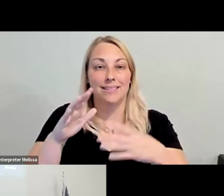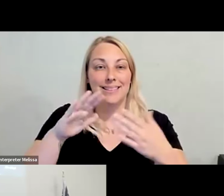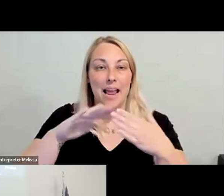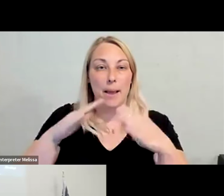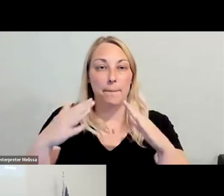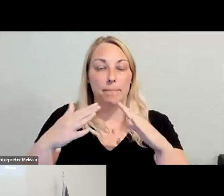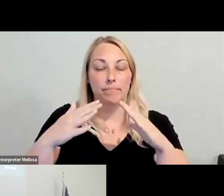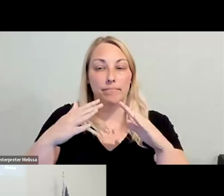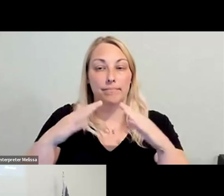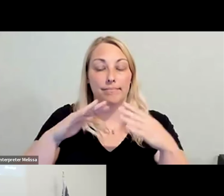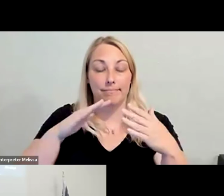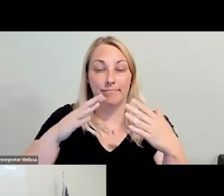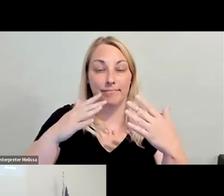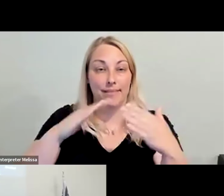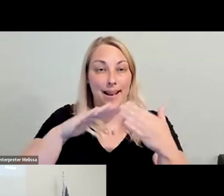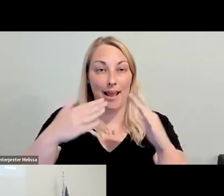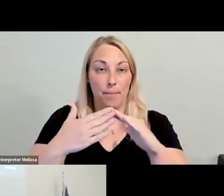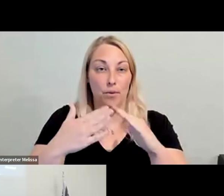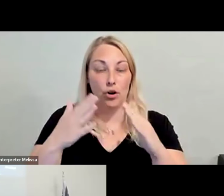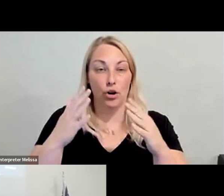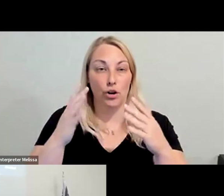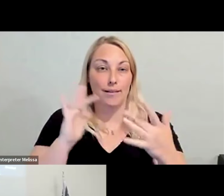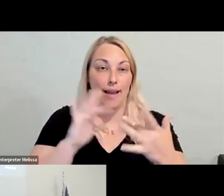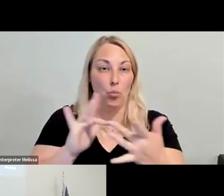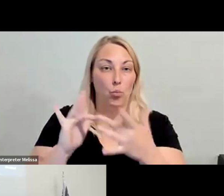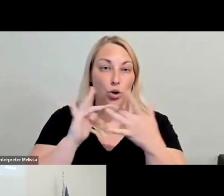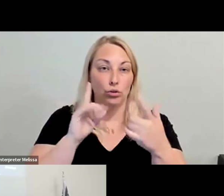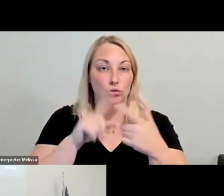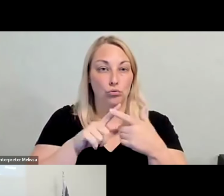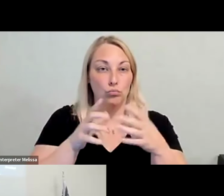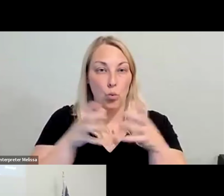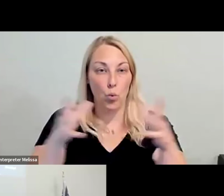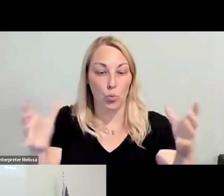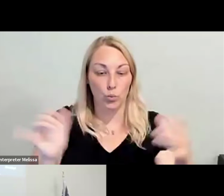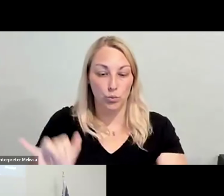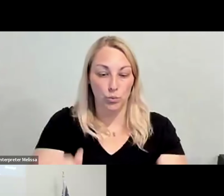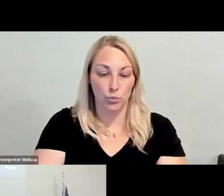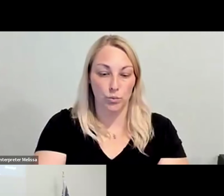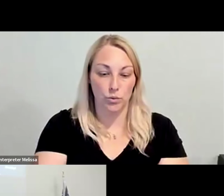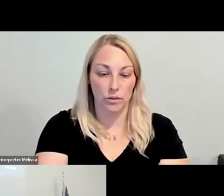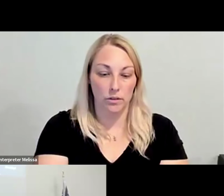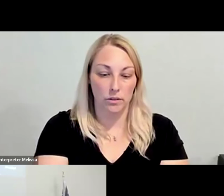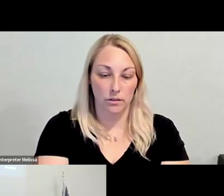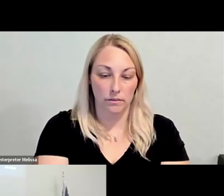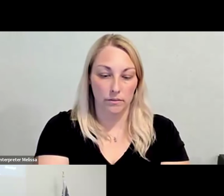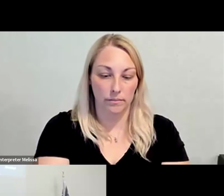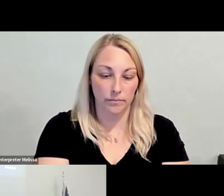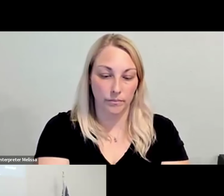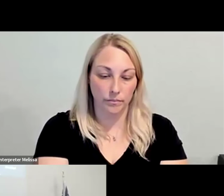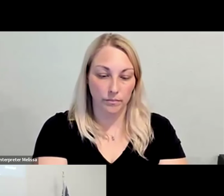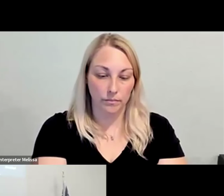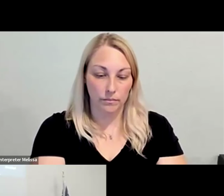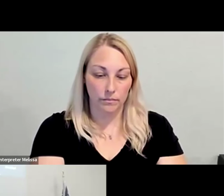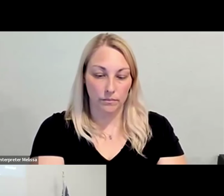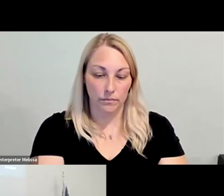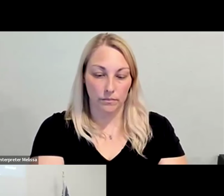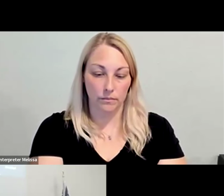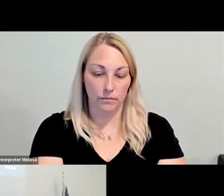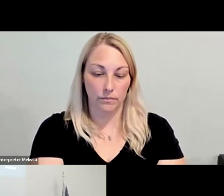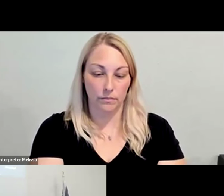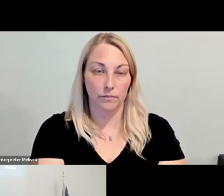being said, we'll pass it over to 5D06. Thanks so much. Good evening, everyone.